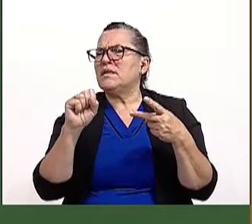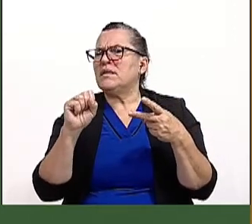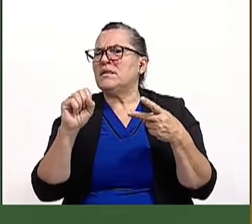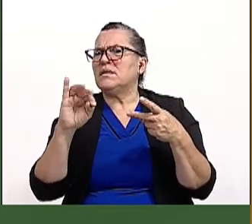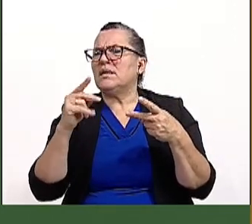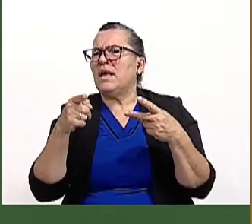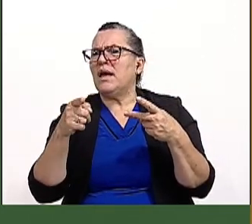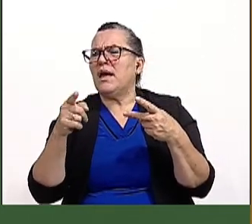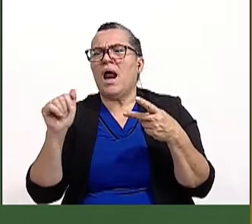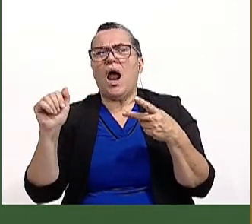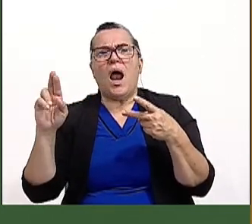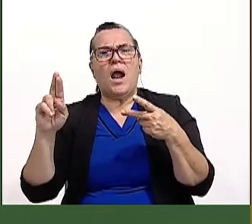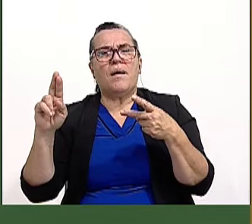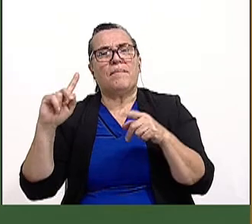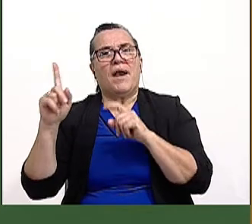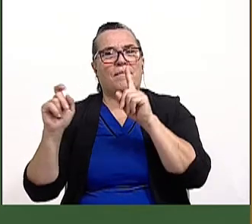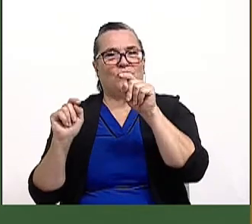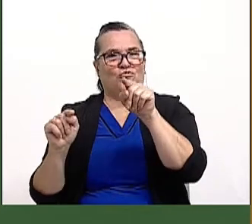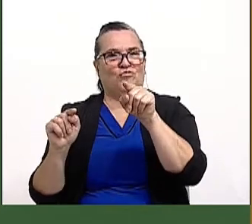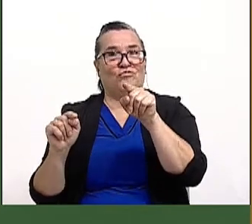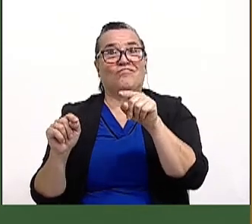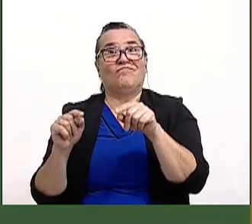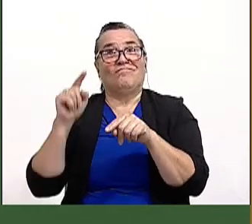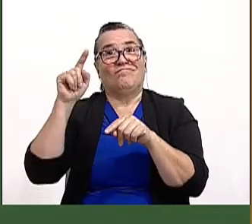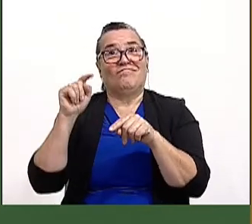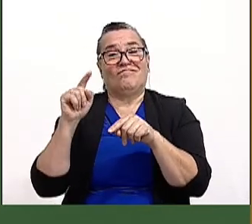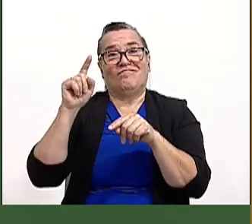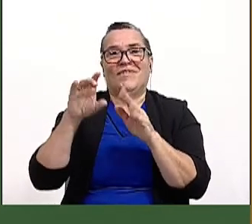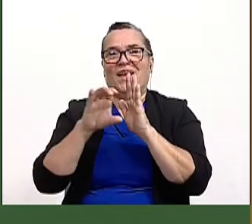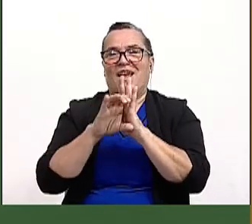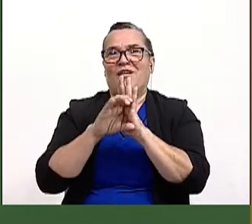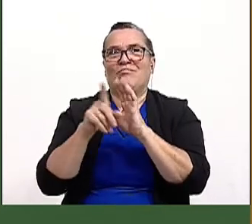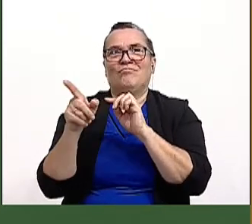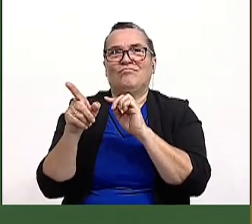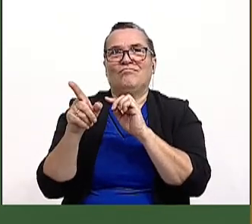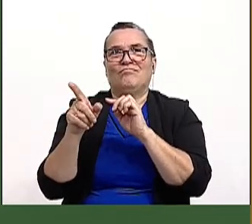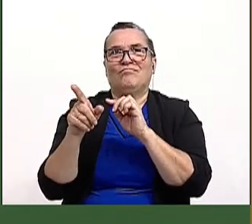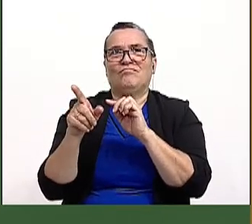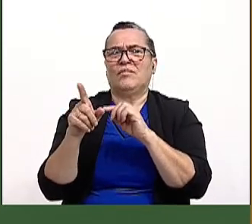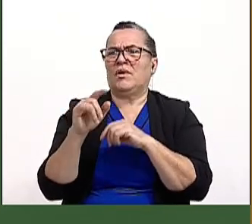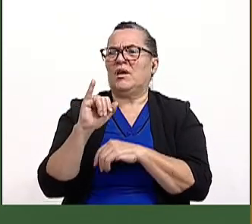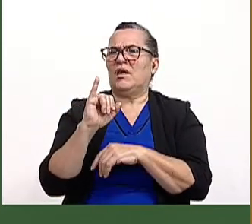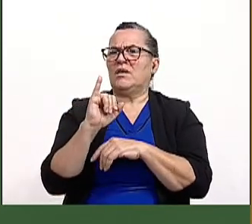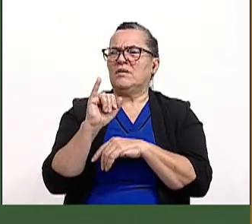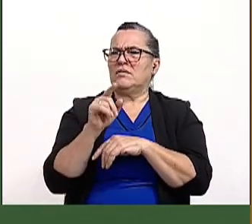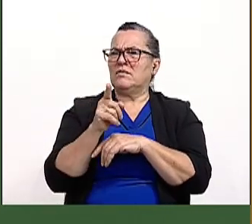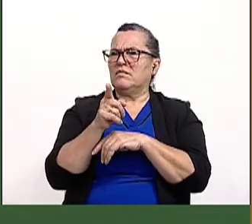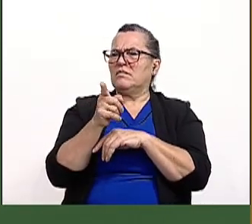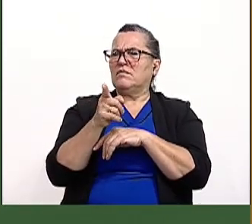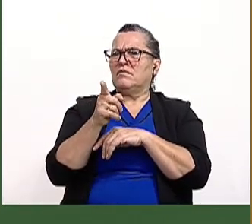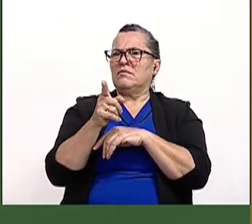there for questions, okay? Look at the example. Is there a bank on the